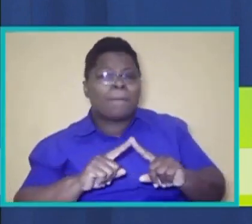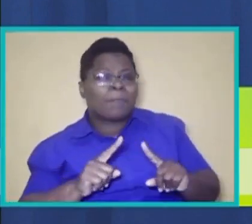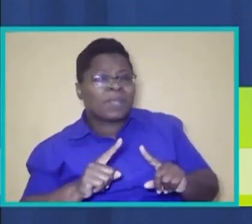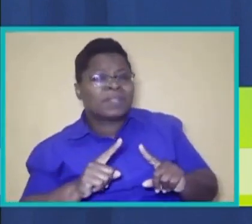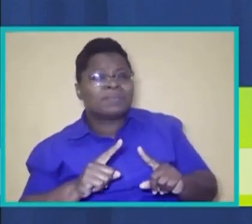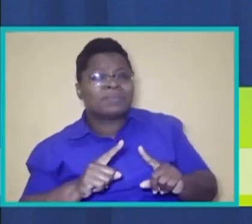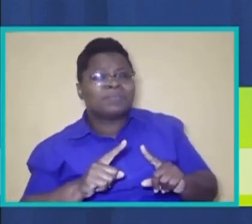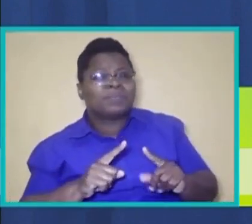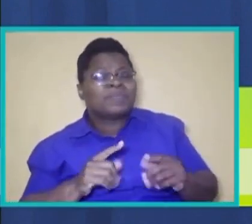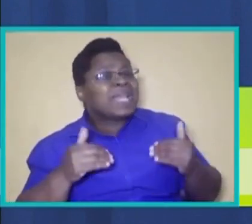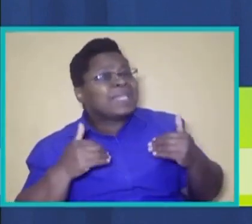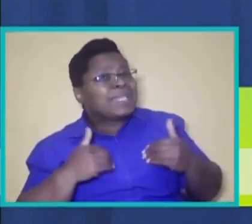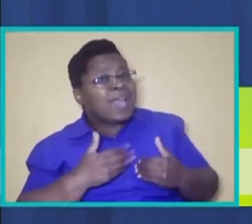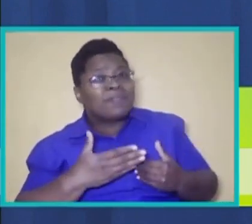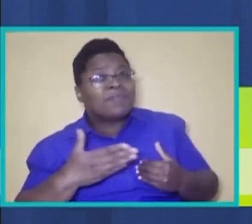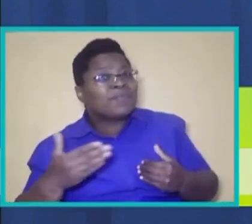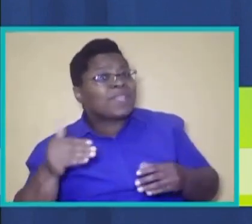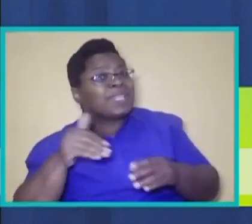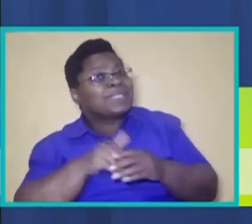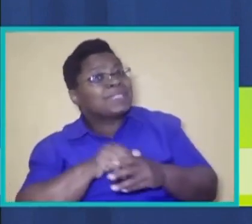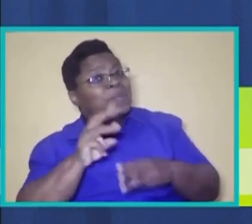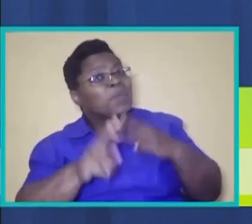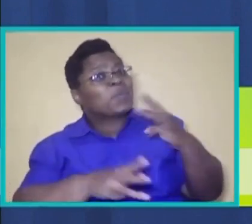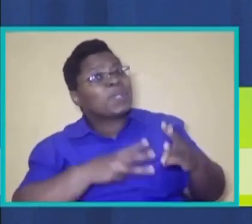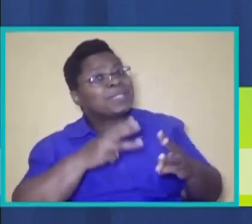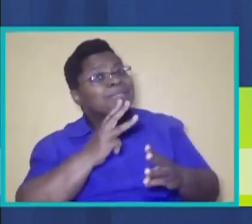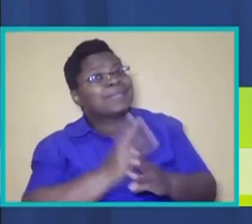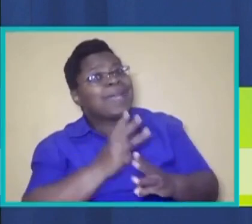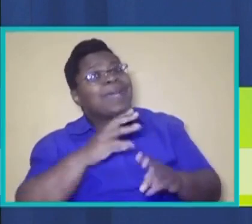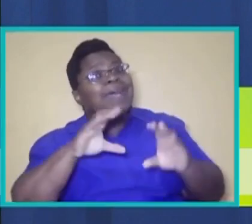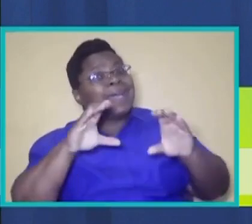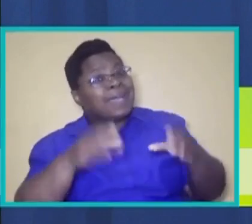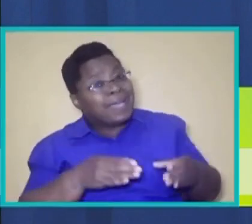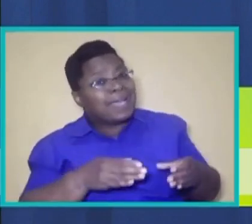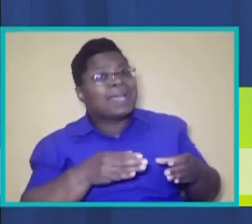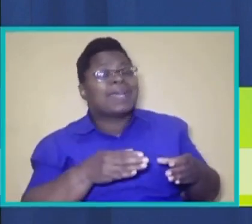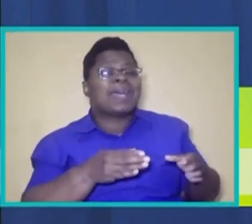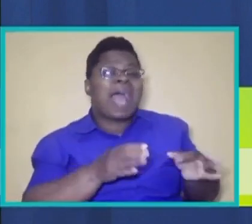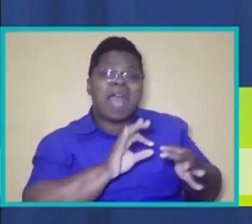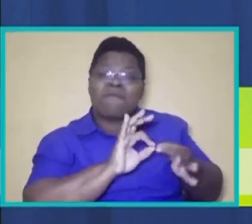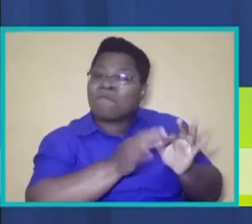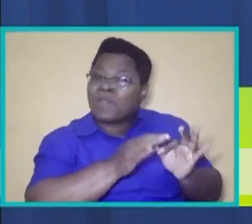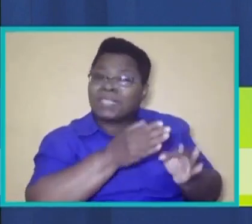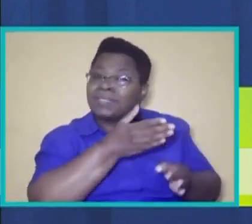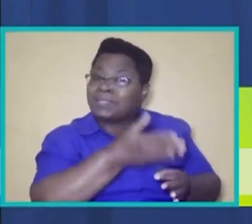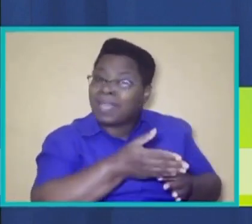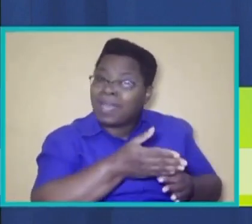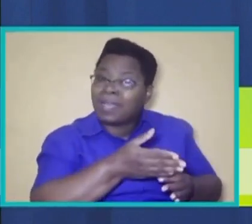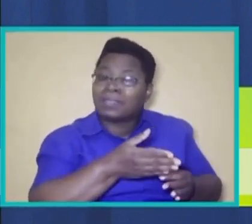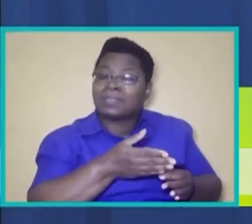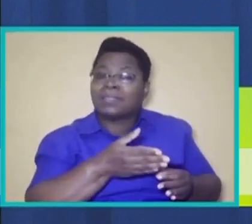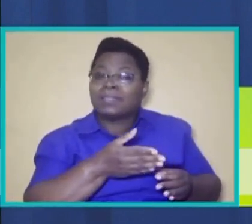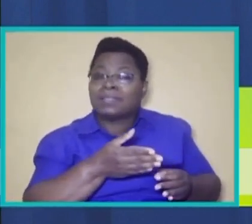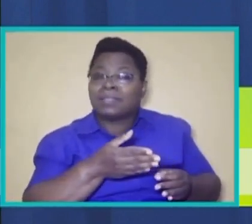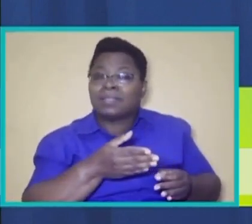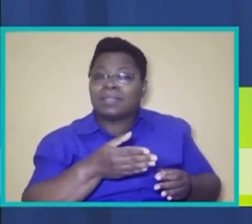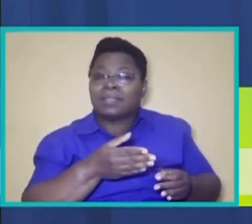situation. And it is developing more and more so. And that may be